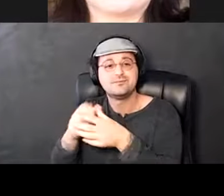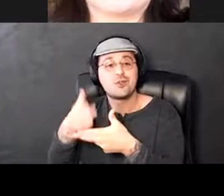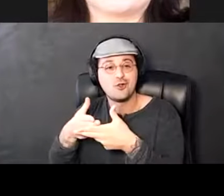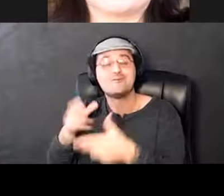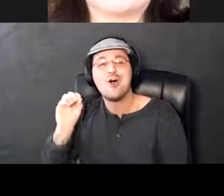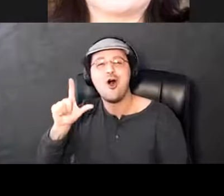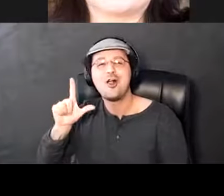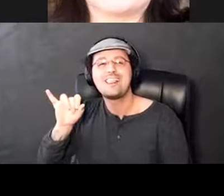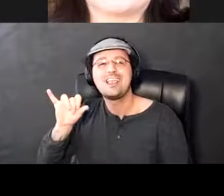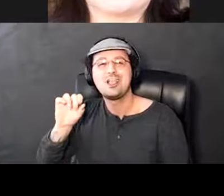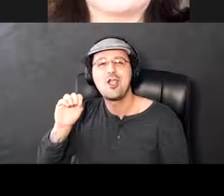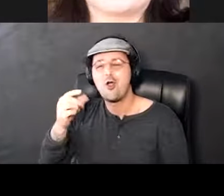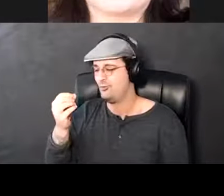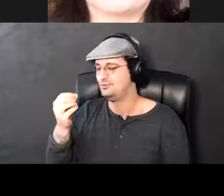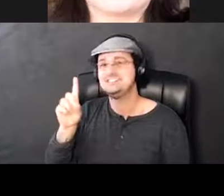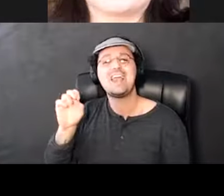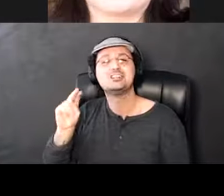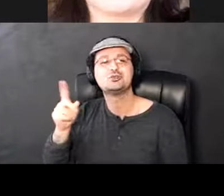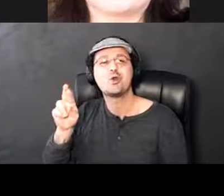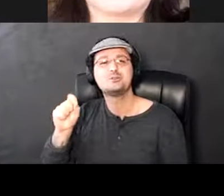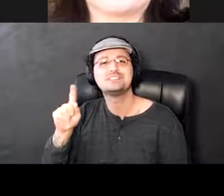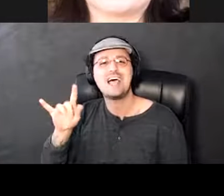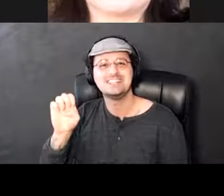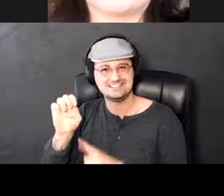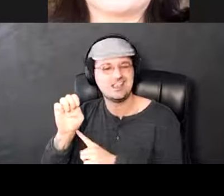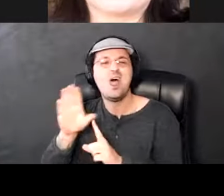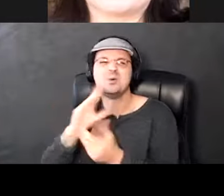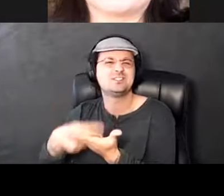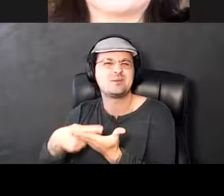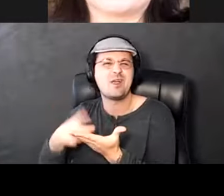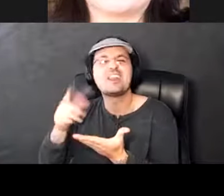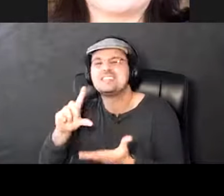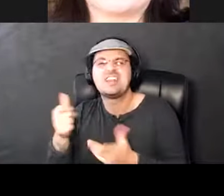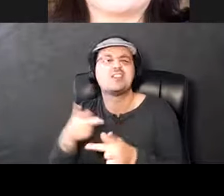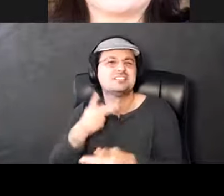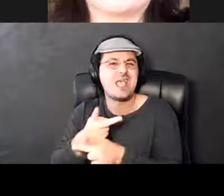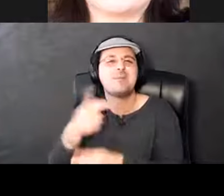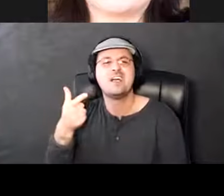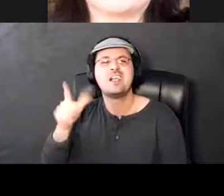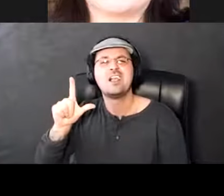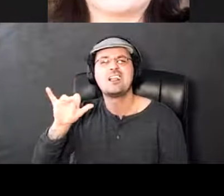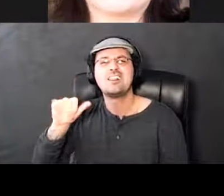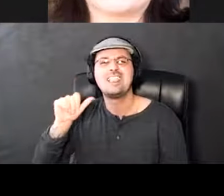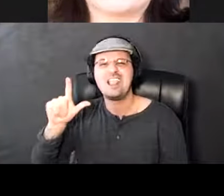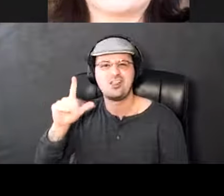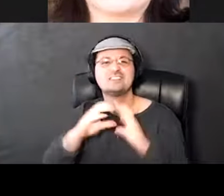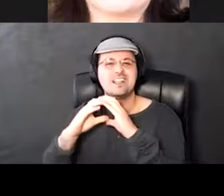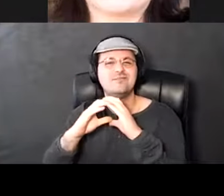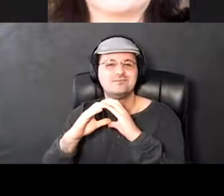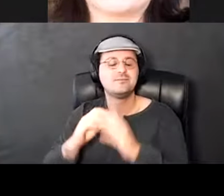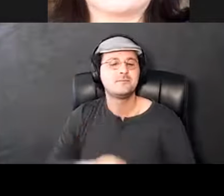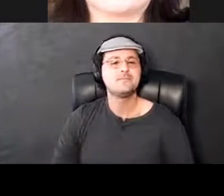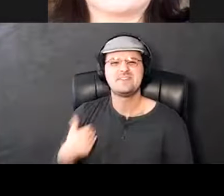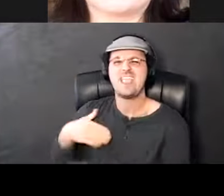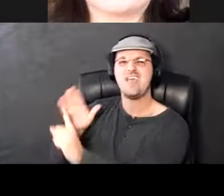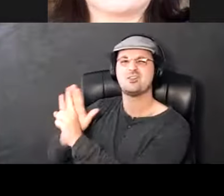which I'll talk about in a minute. This is another glial cell type, and they go through an oligodendrocyte precursor phase.